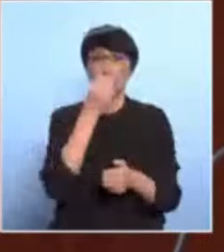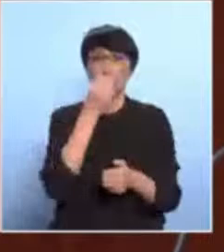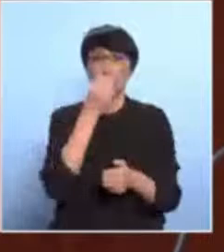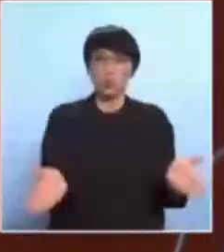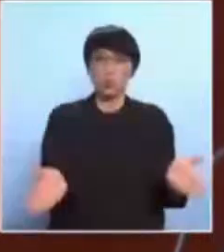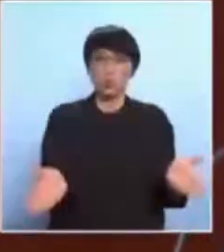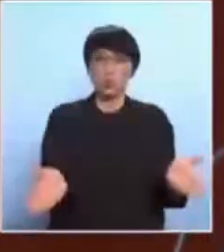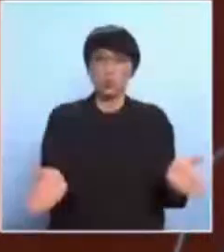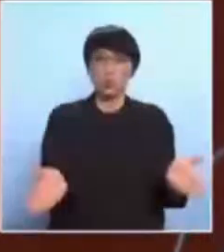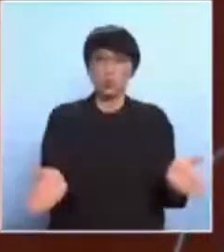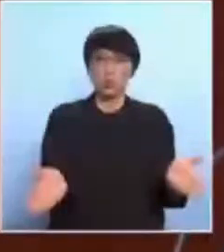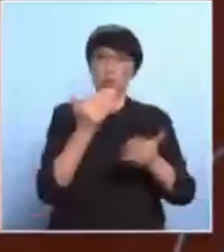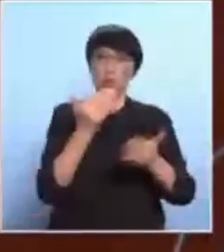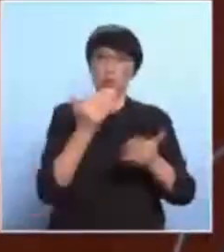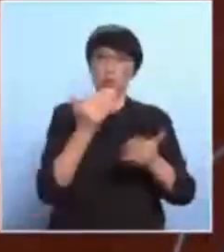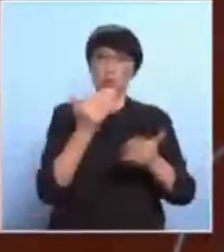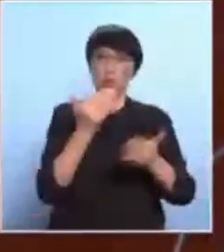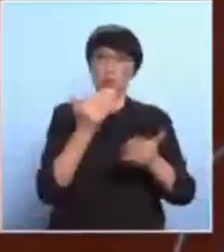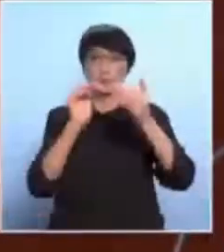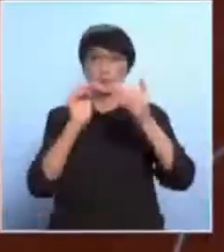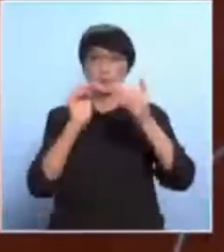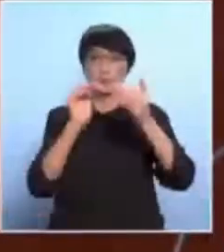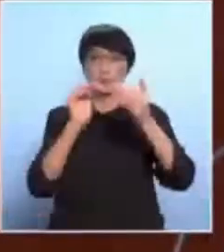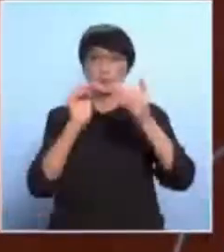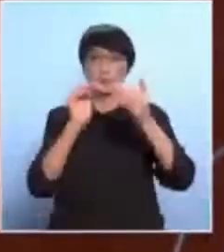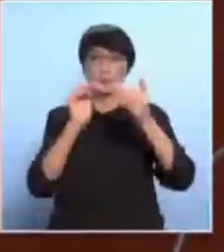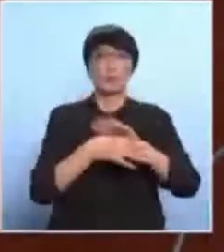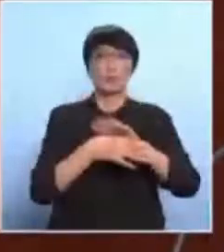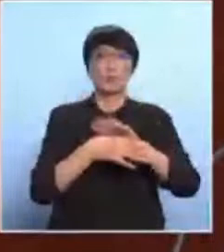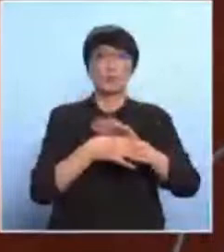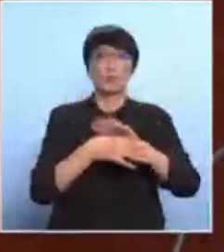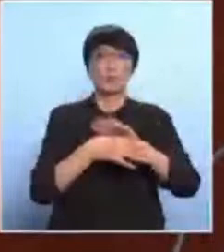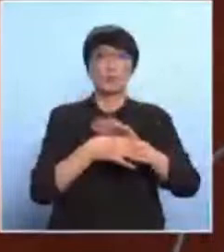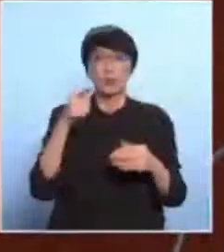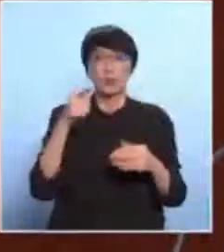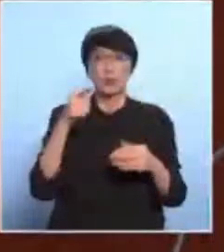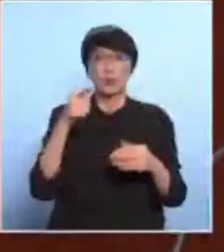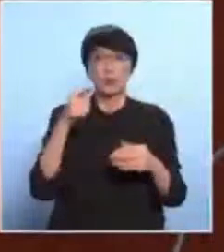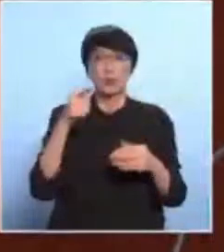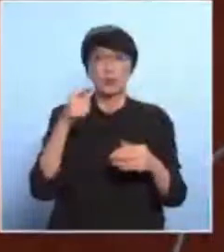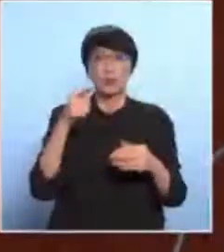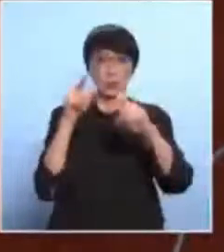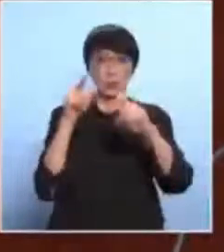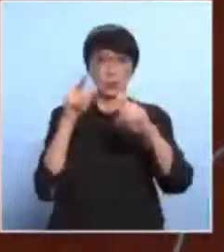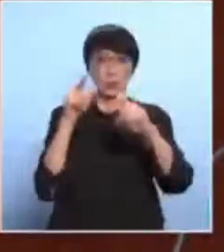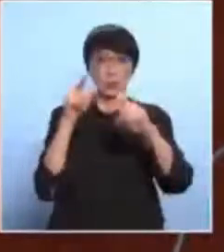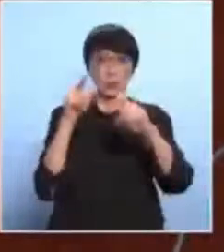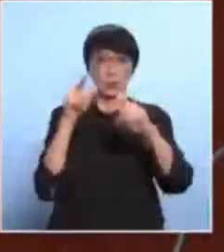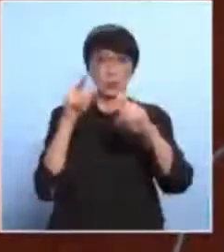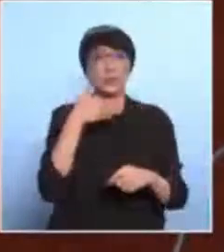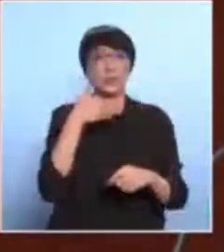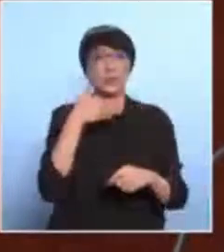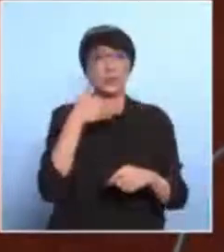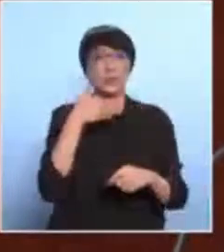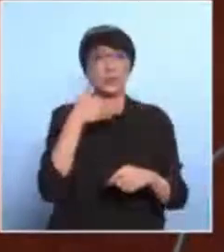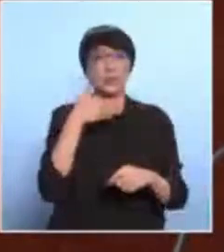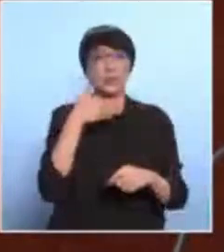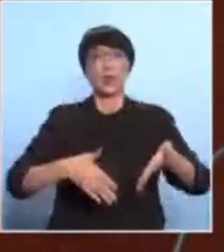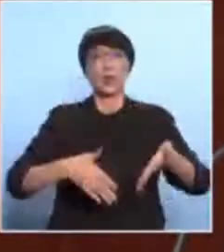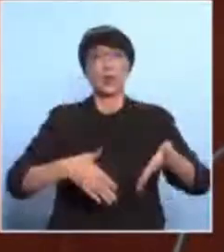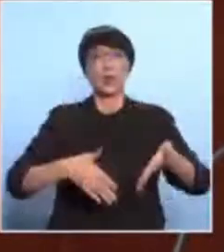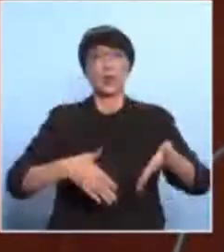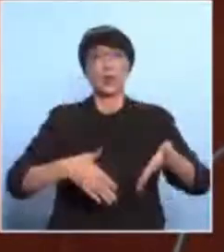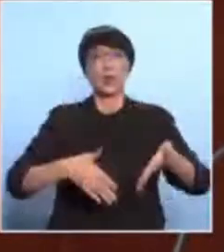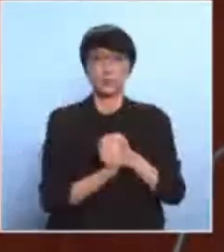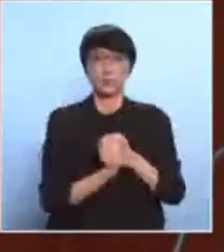provide a one-stop information, publicity, and exchange platform. Last month, the HYAB launched a Youth